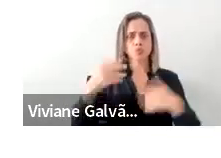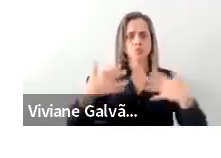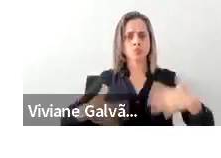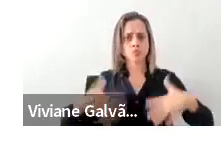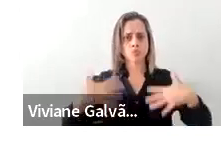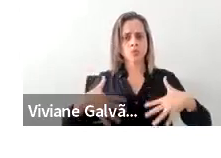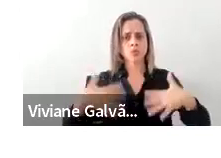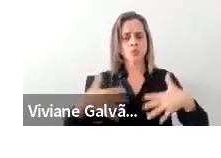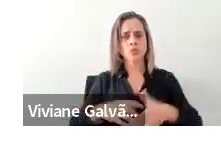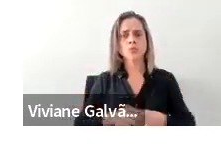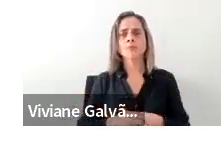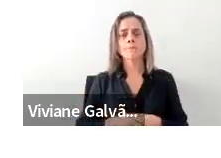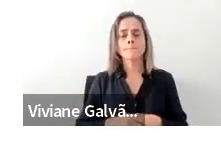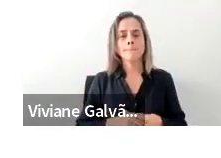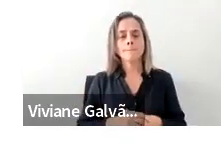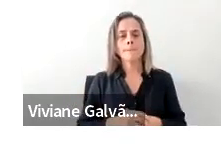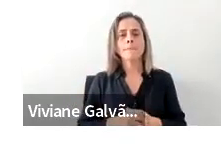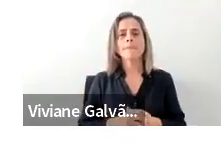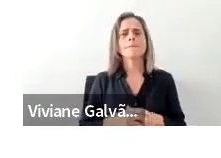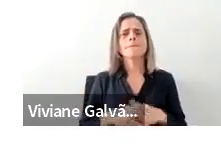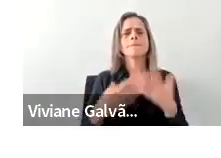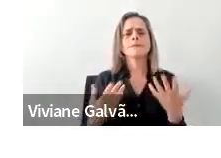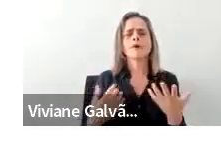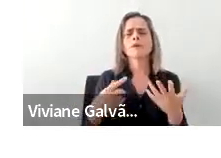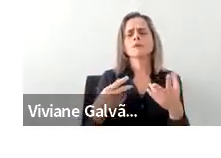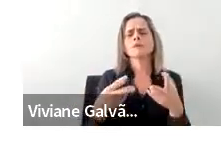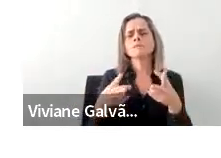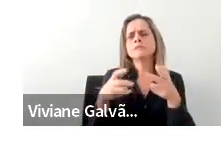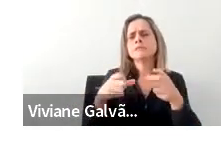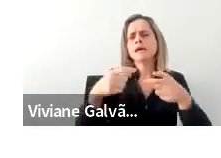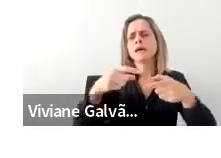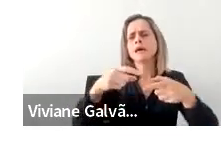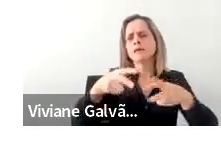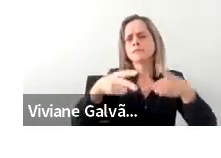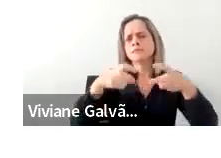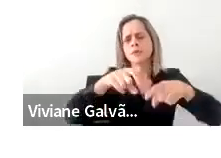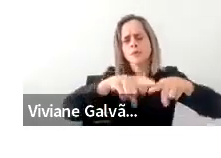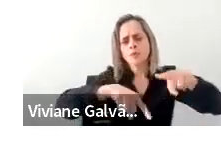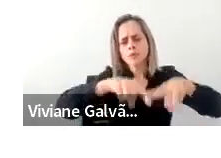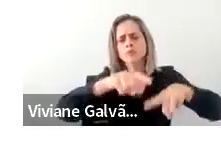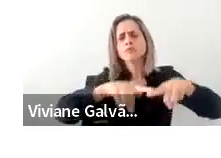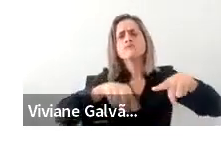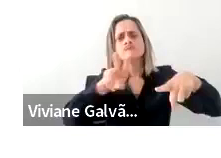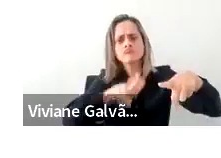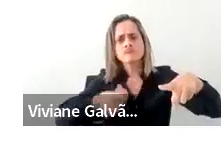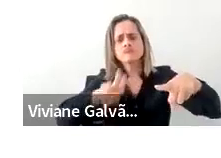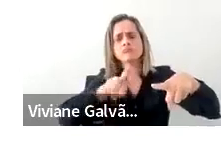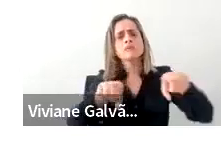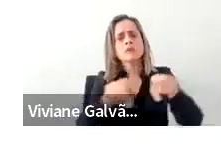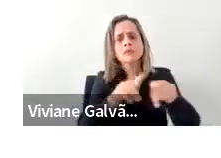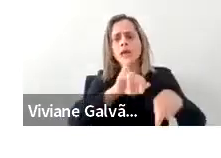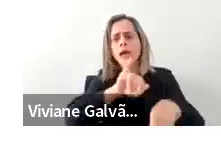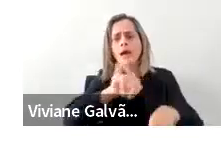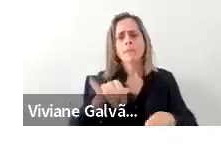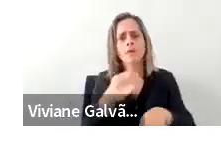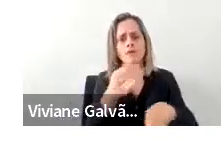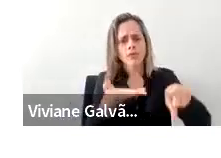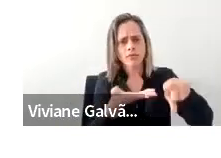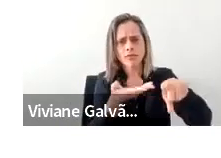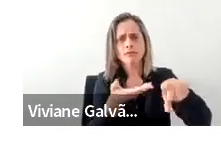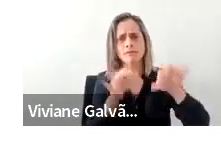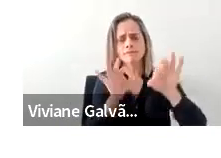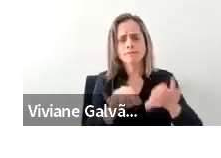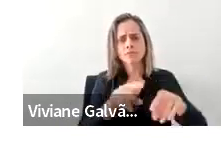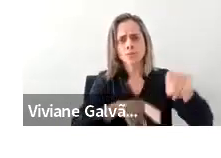labor to be consumed and enjoyed. The labor time required for the production of these objects